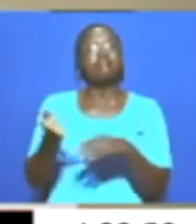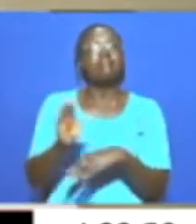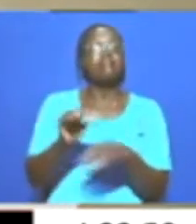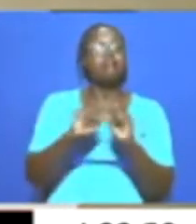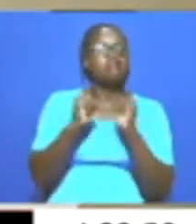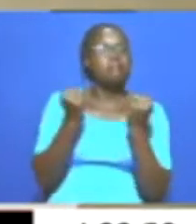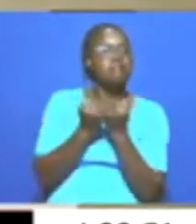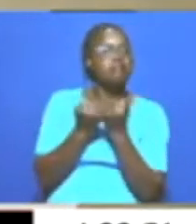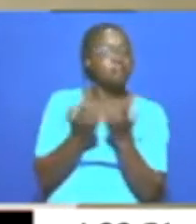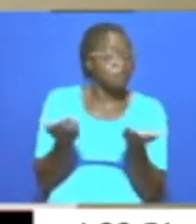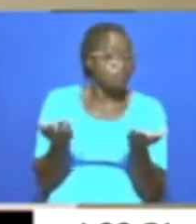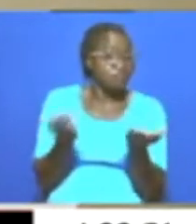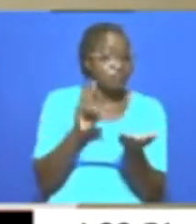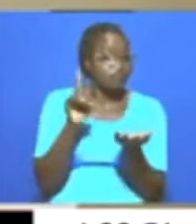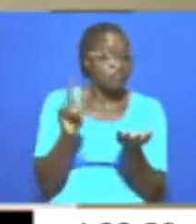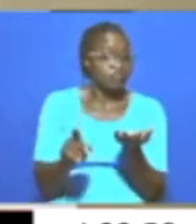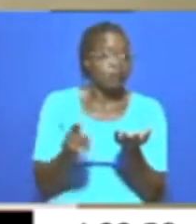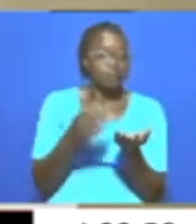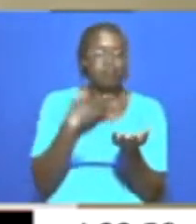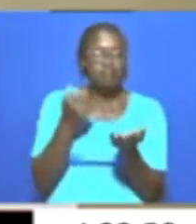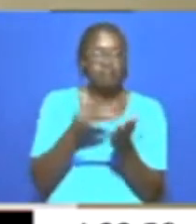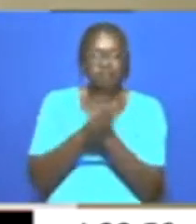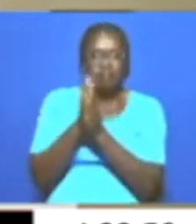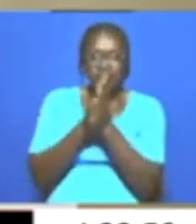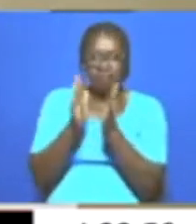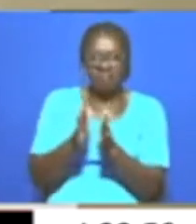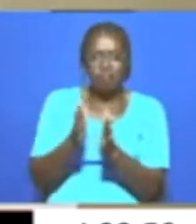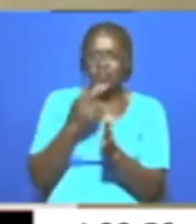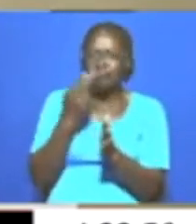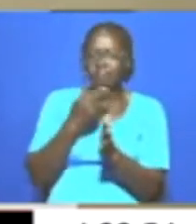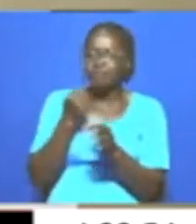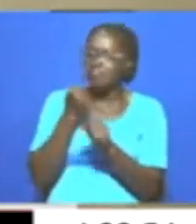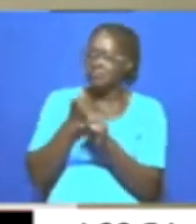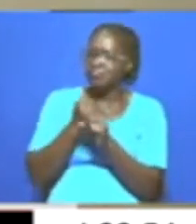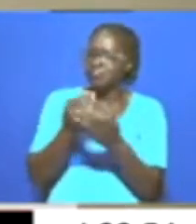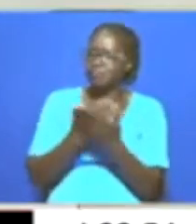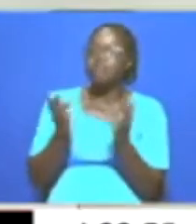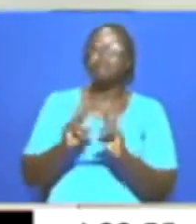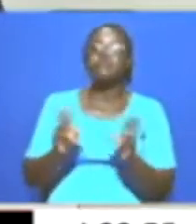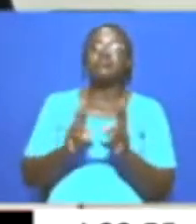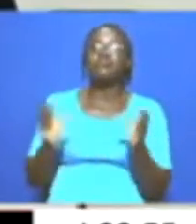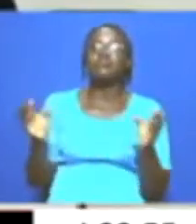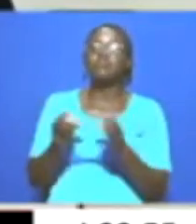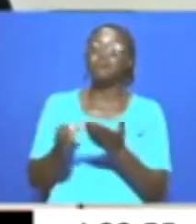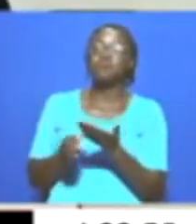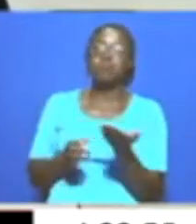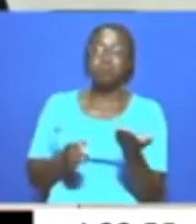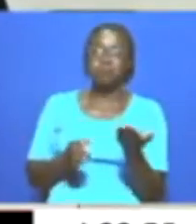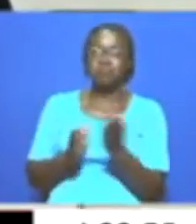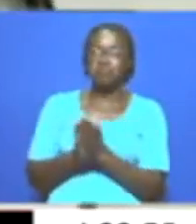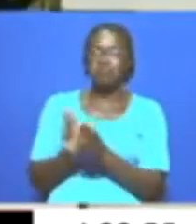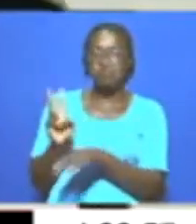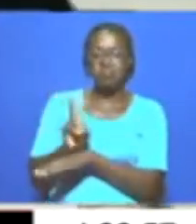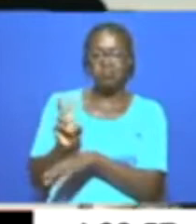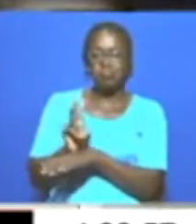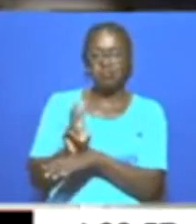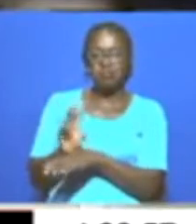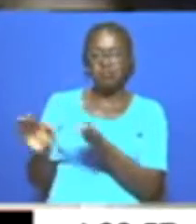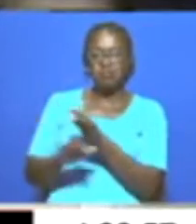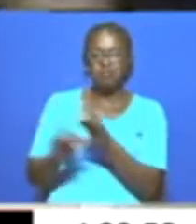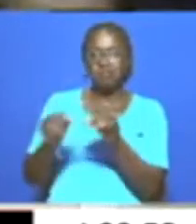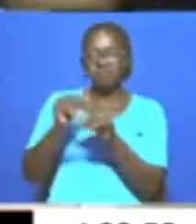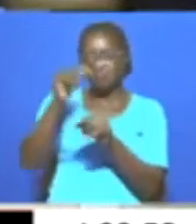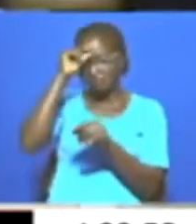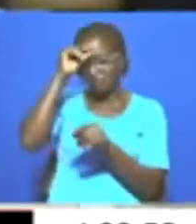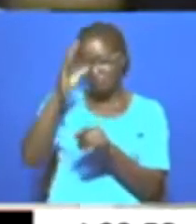society? Tunataka aspirants wenye they are already doing something in the community. Vihiga deputy governor is the latest entrant